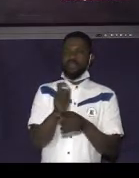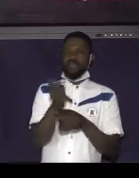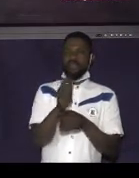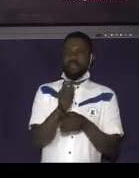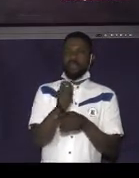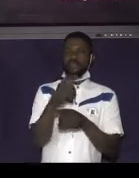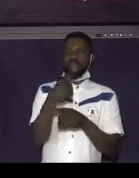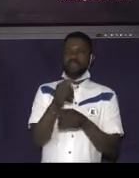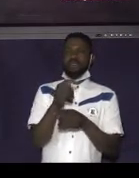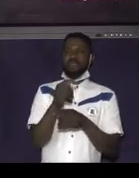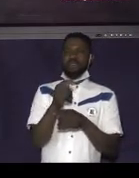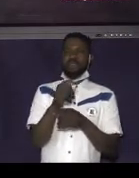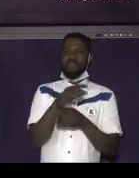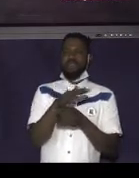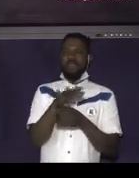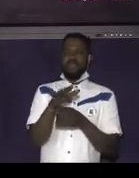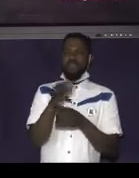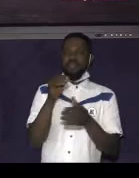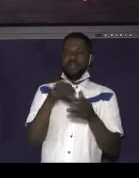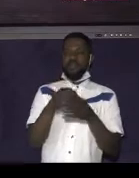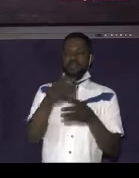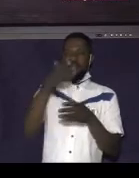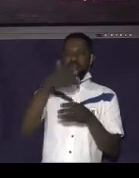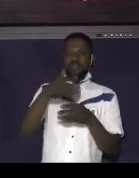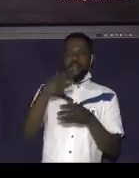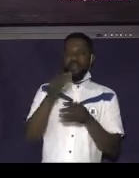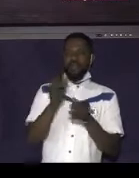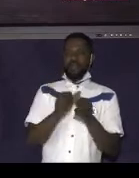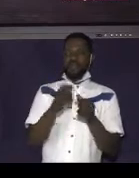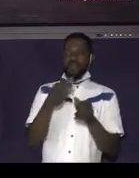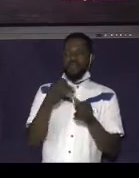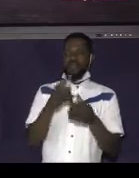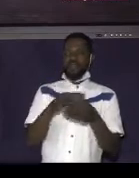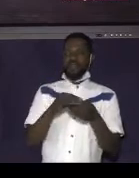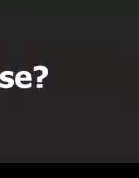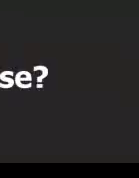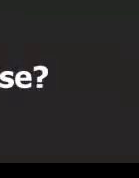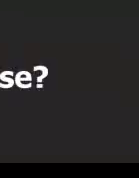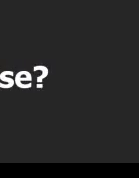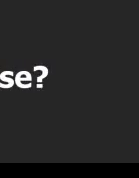write the alphabet in front of each of the sentences.